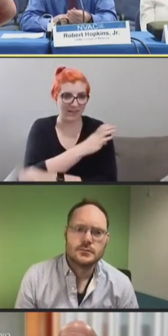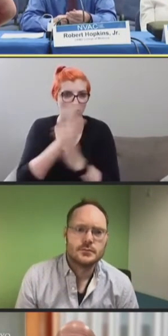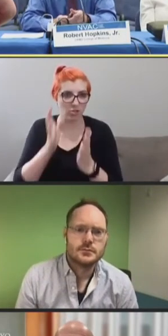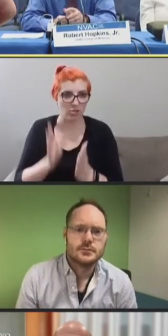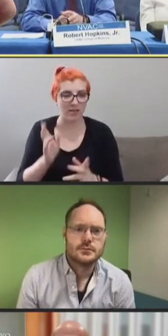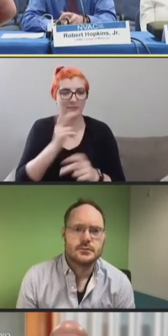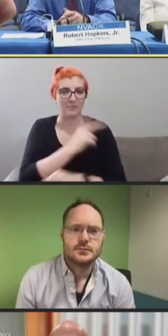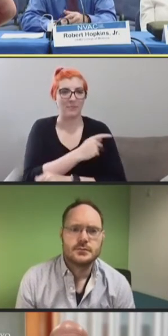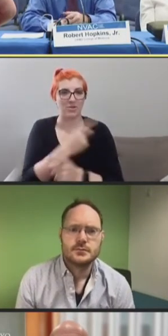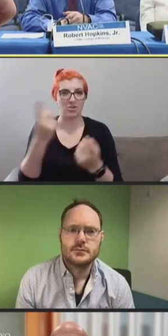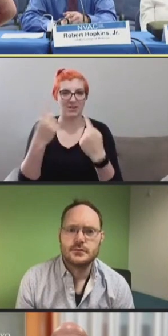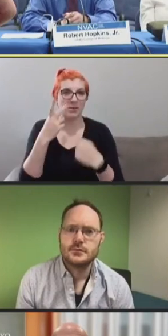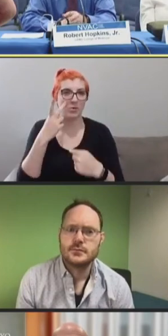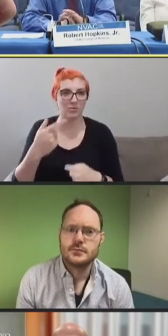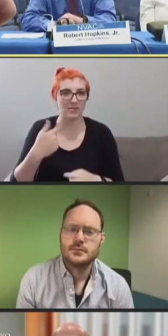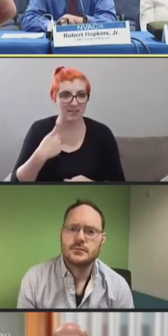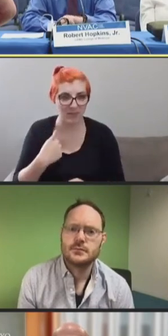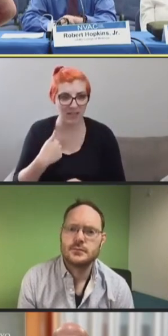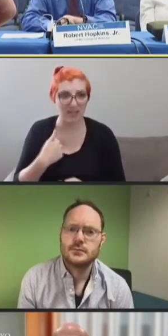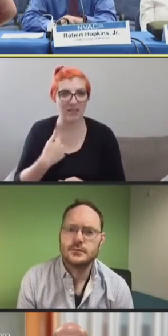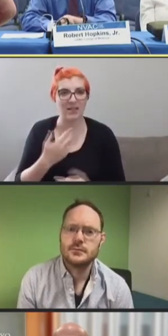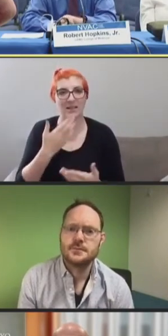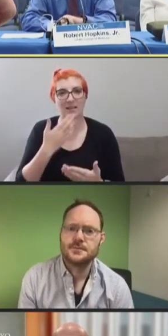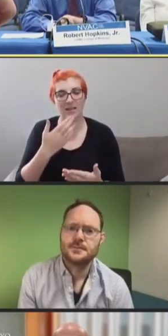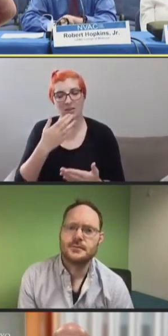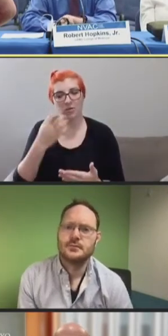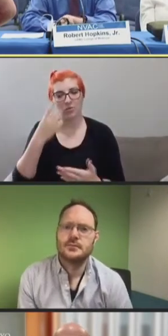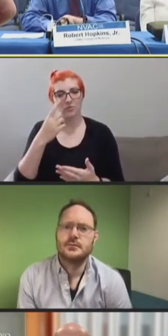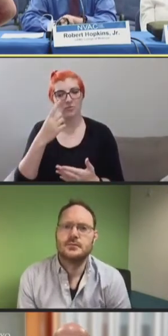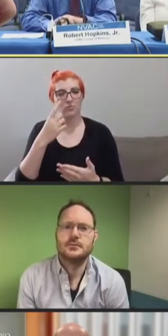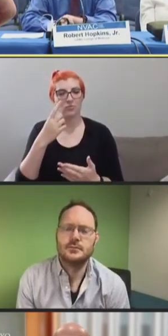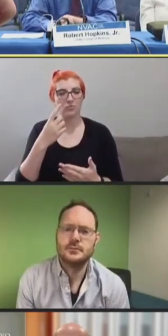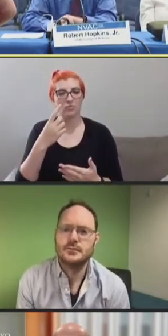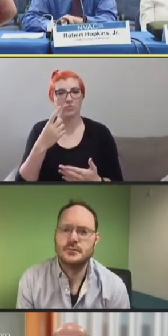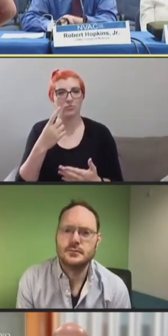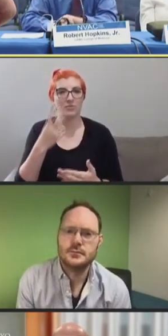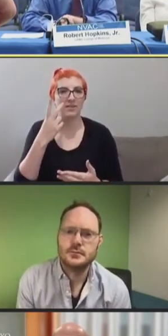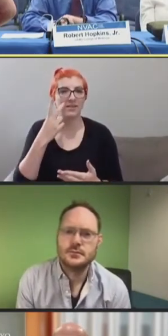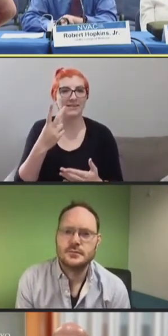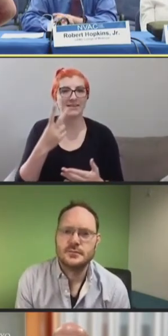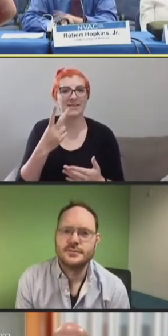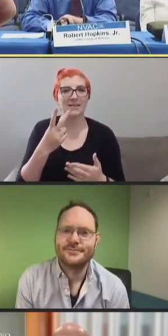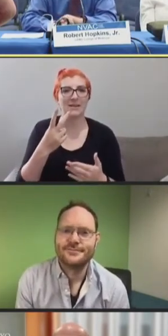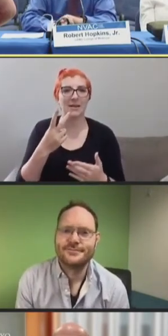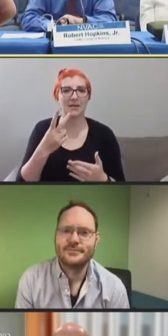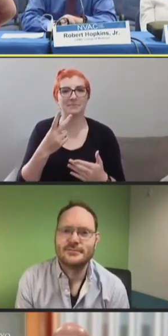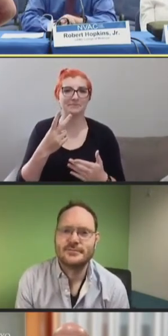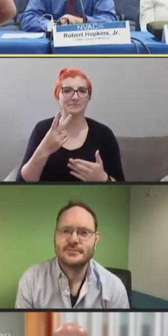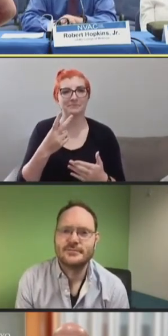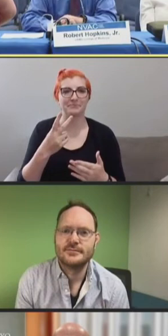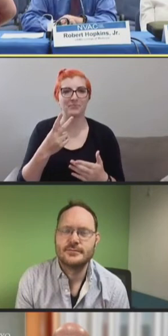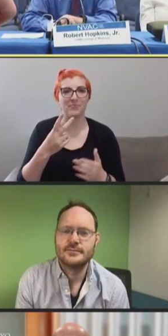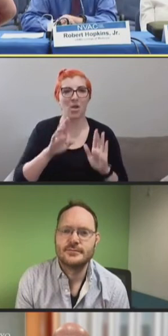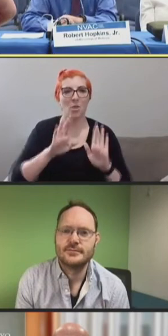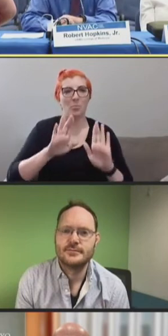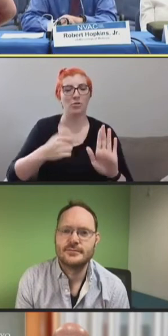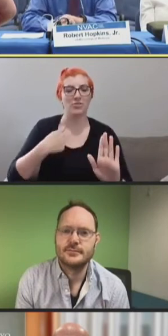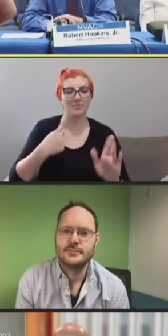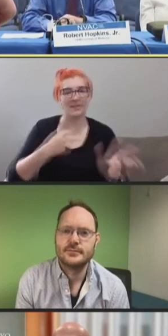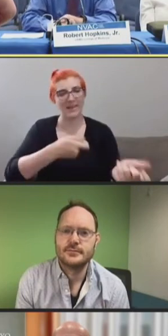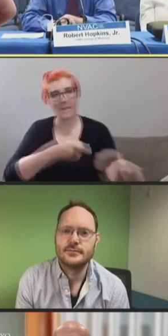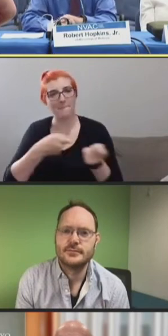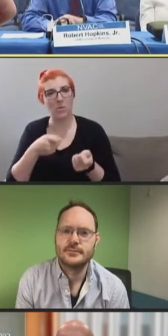see me and thinking through personalized vaccinology, I see a push me, pull you. On the one side, trying to move